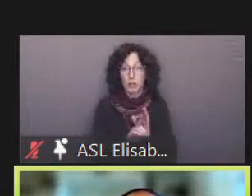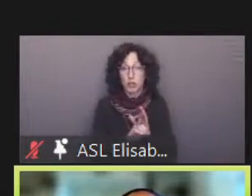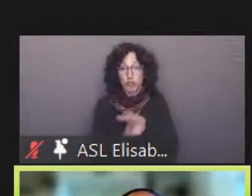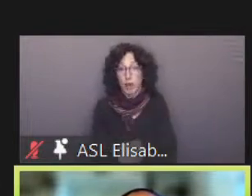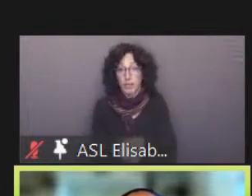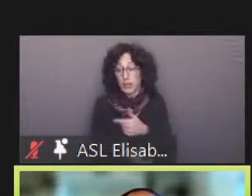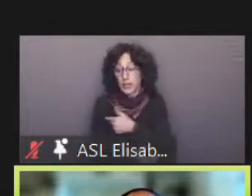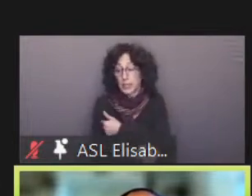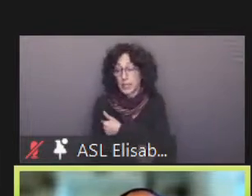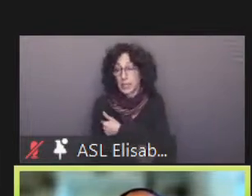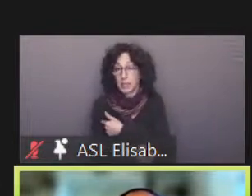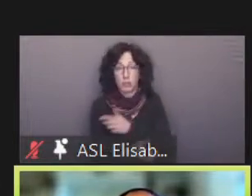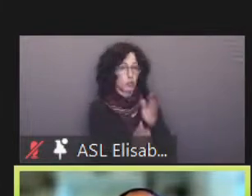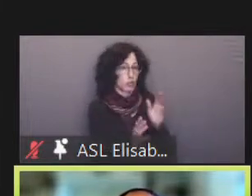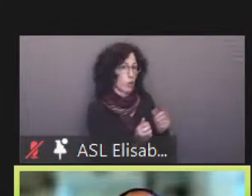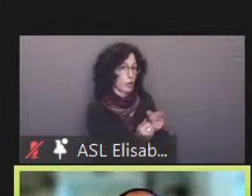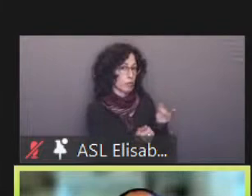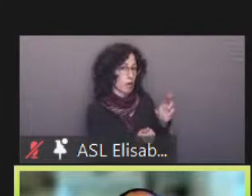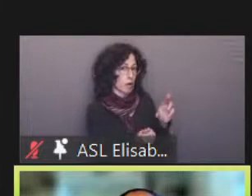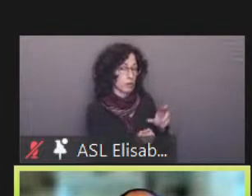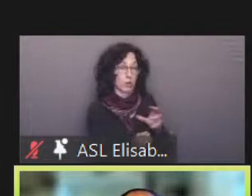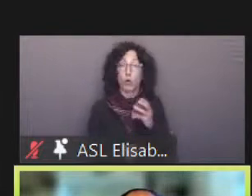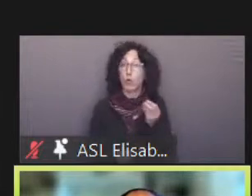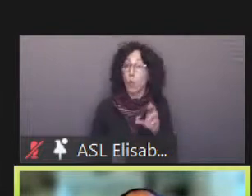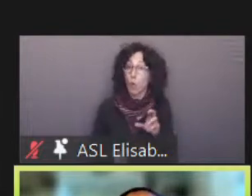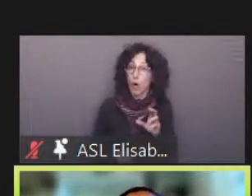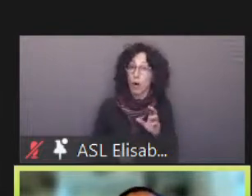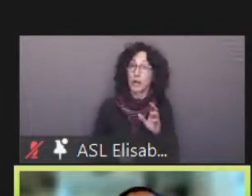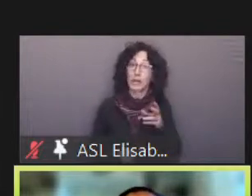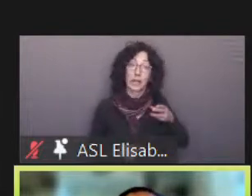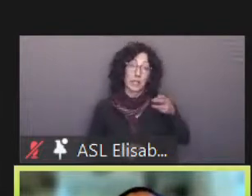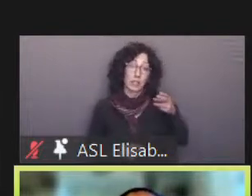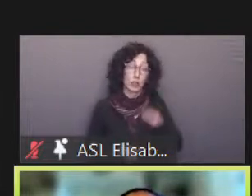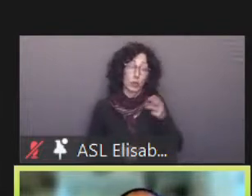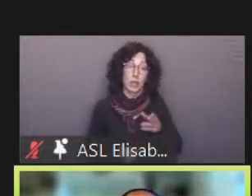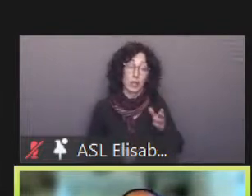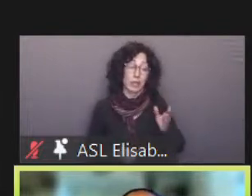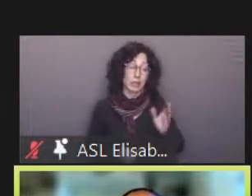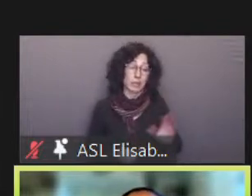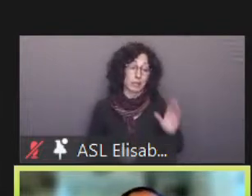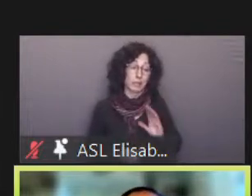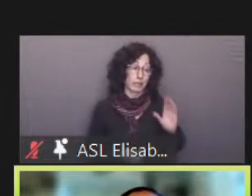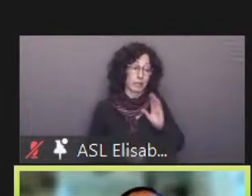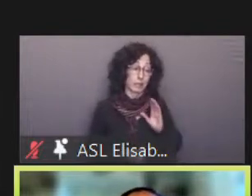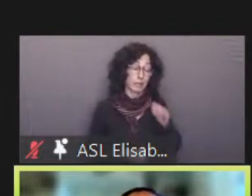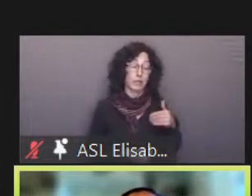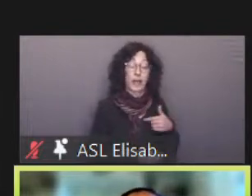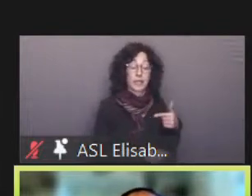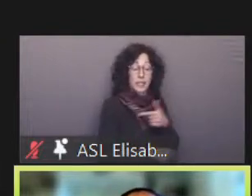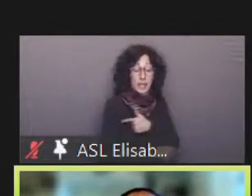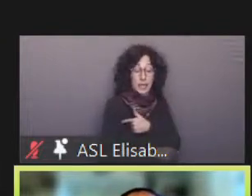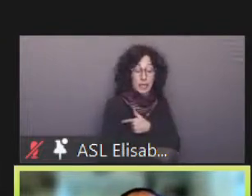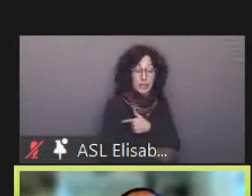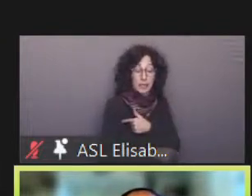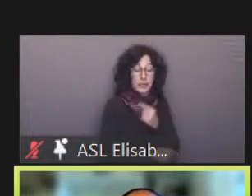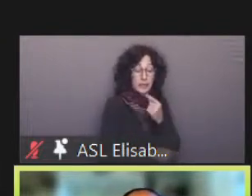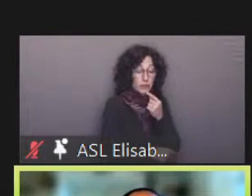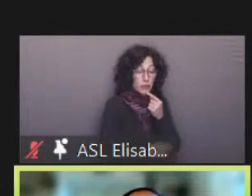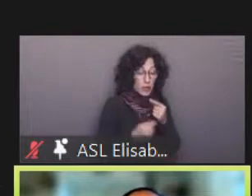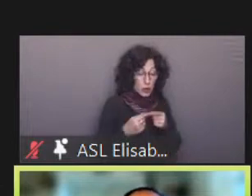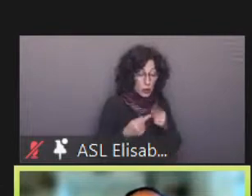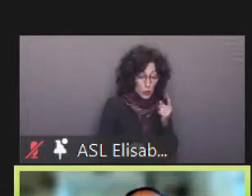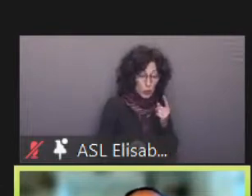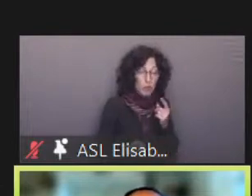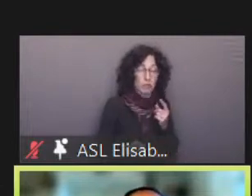had a history of a severe allergic reaction to another vaccine or some other injectable medication, you